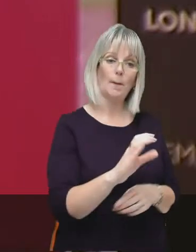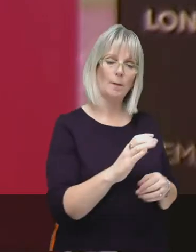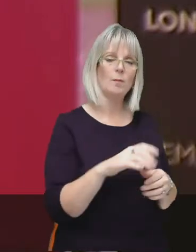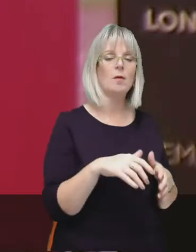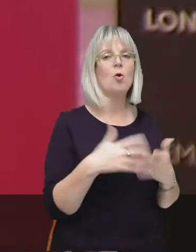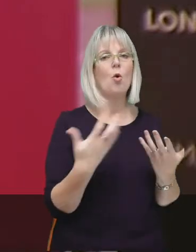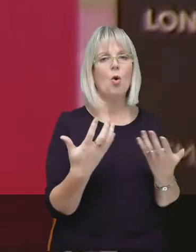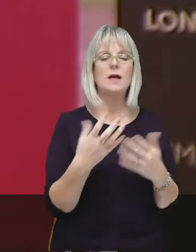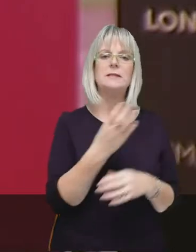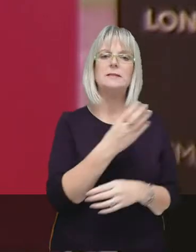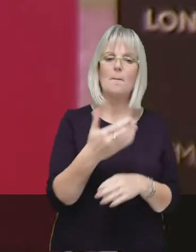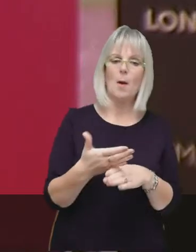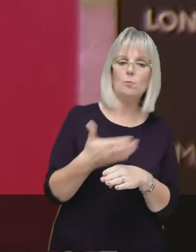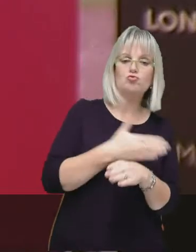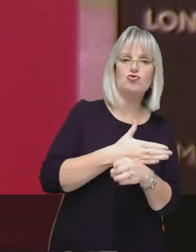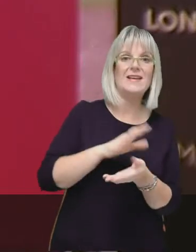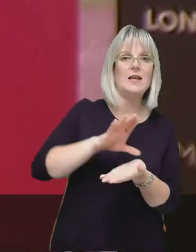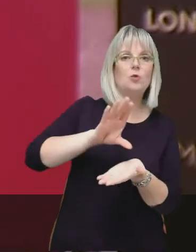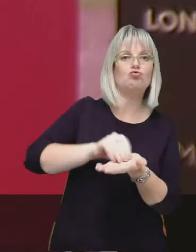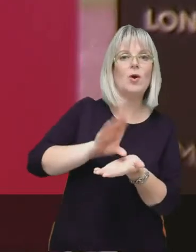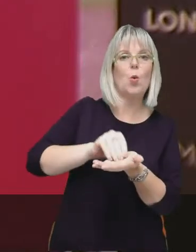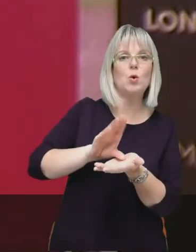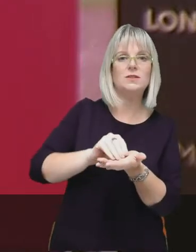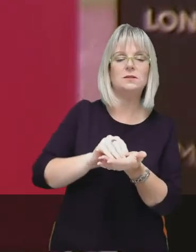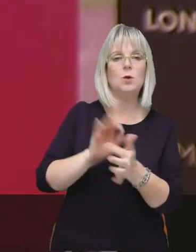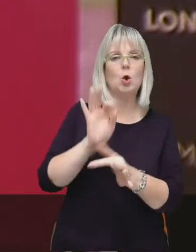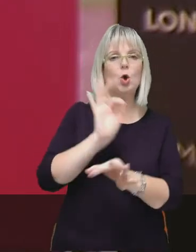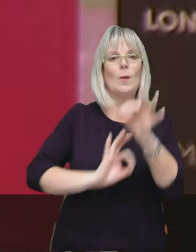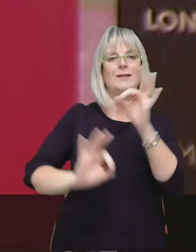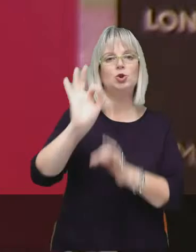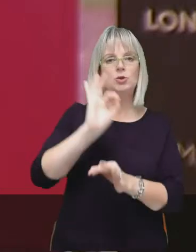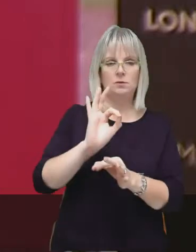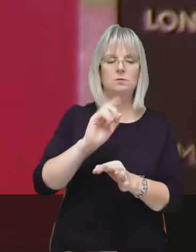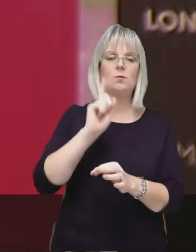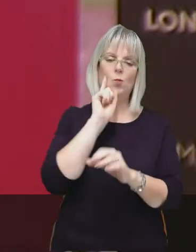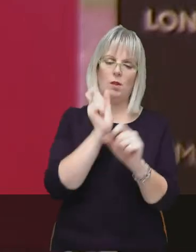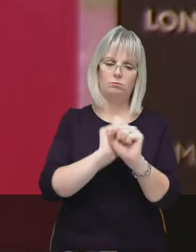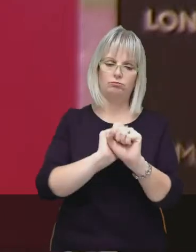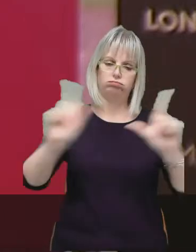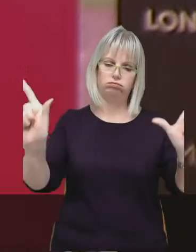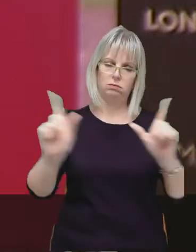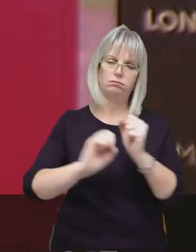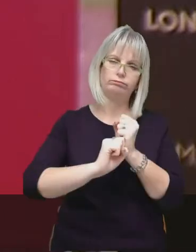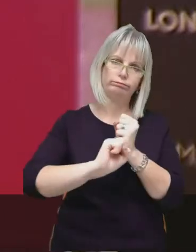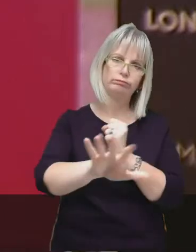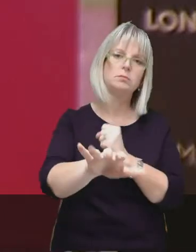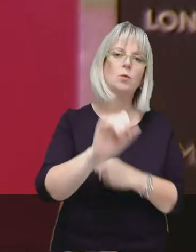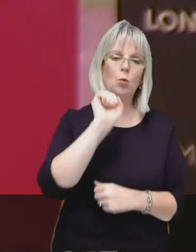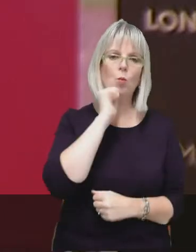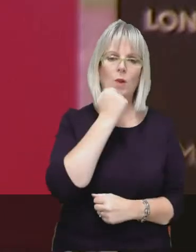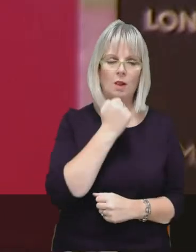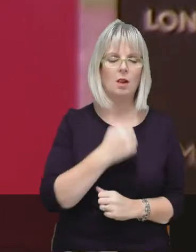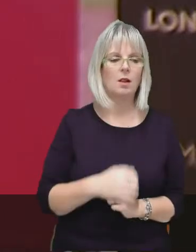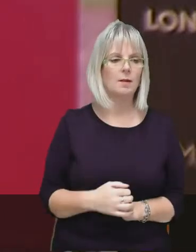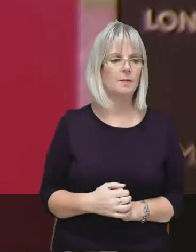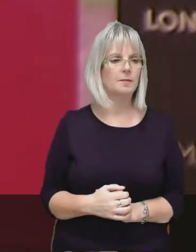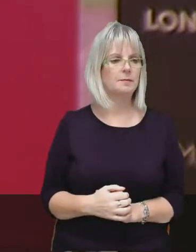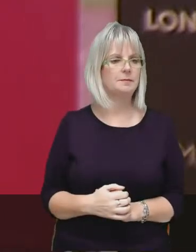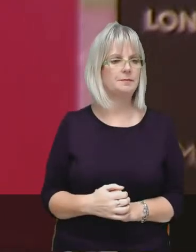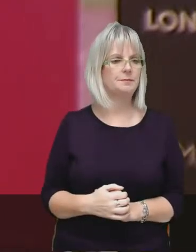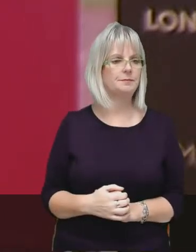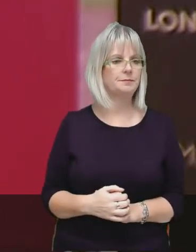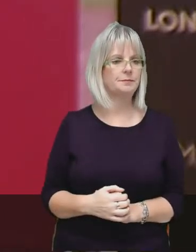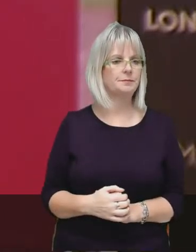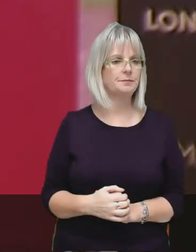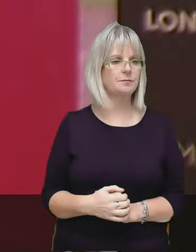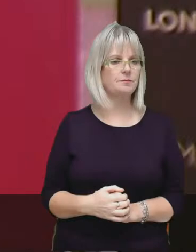London Forum, our online community where Londoners have their say on London's big issues like